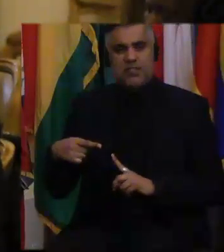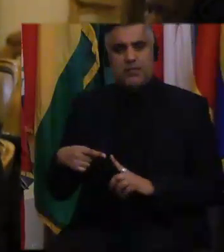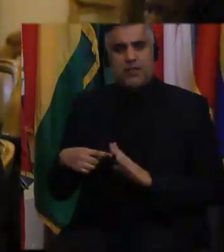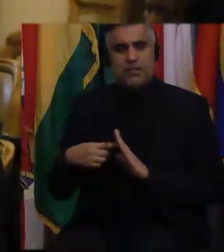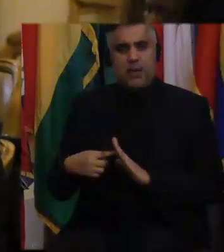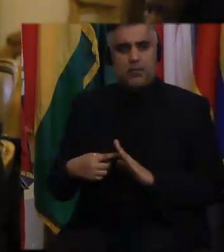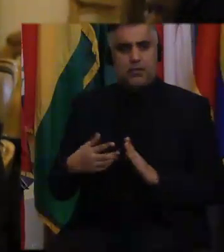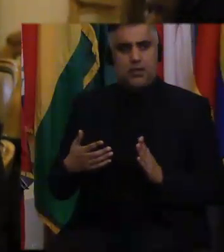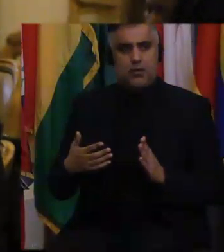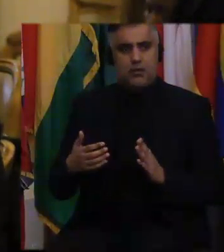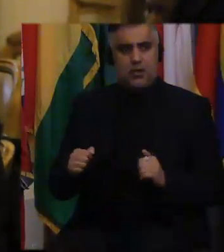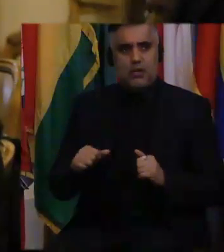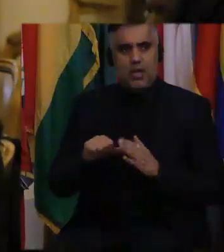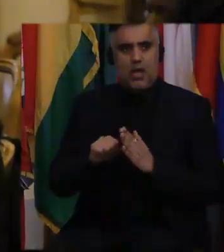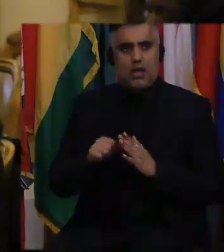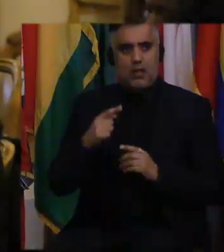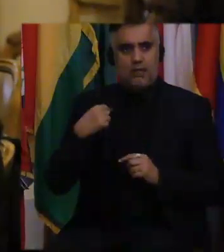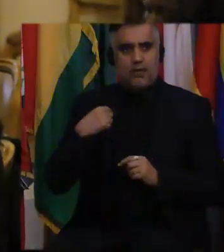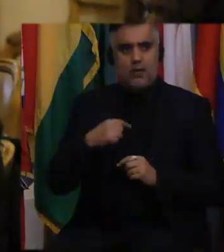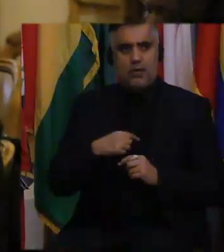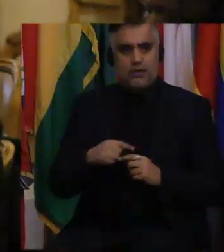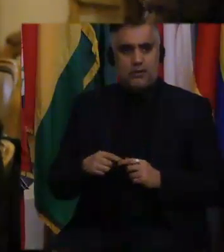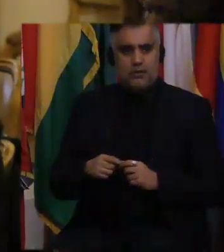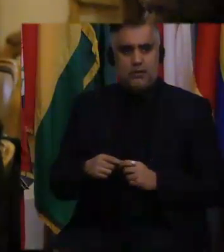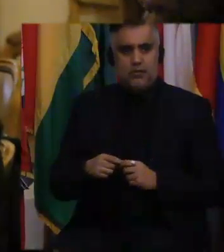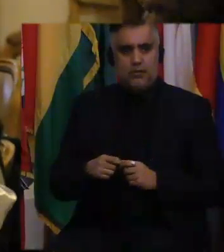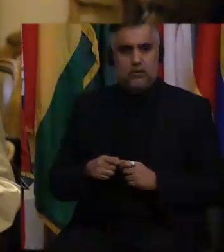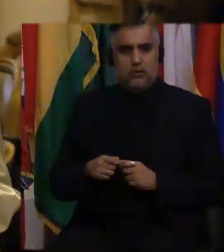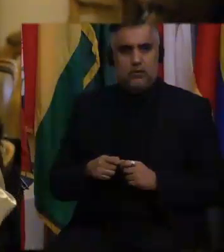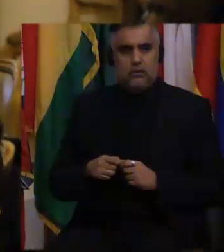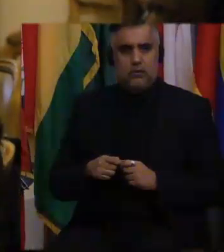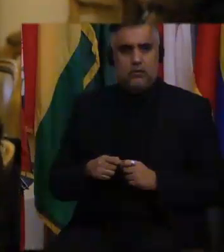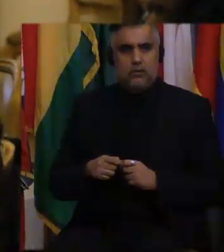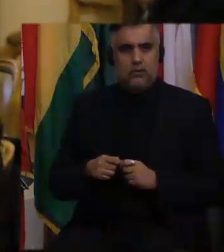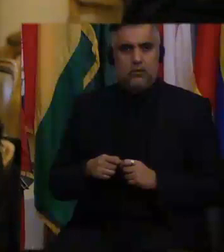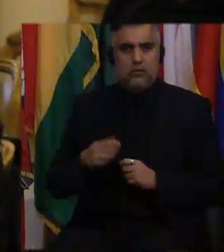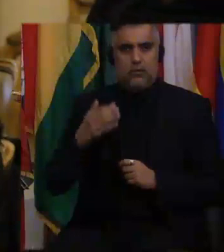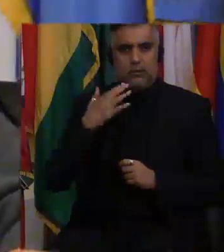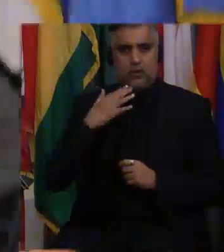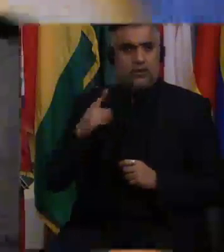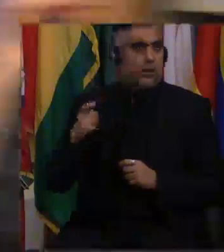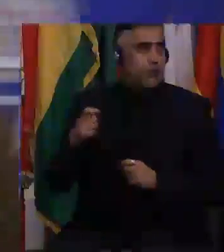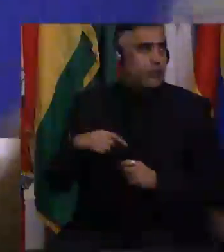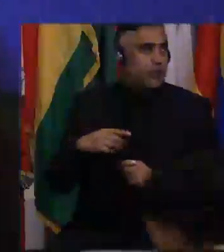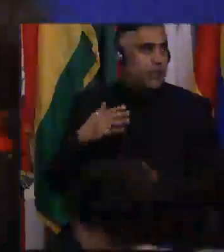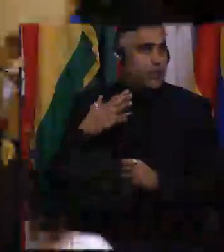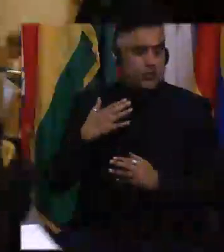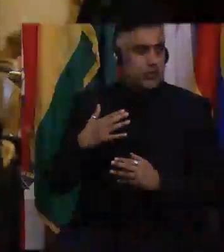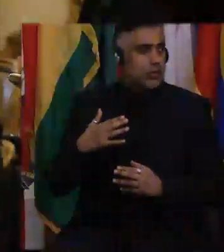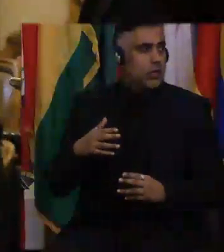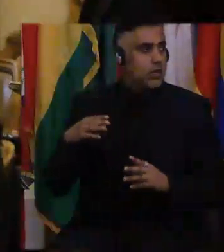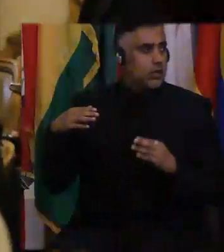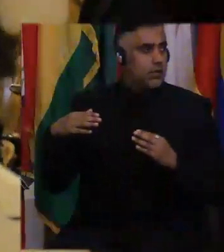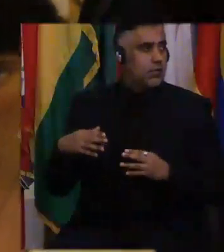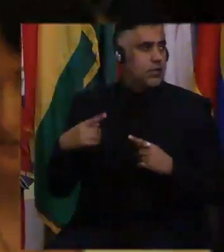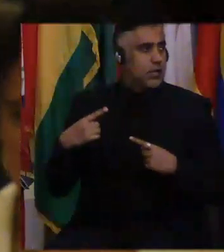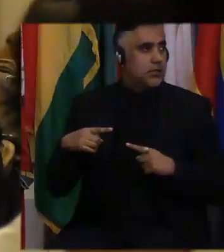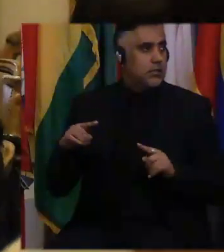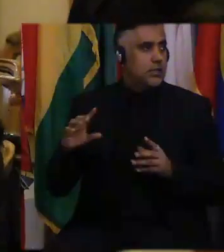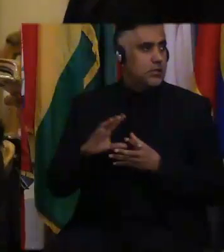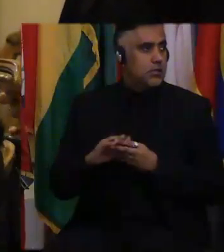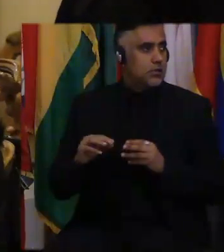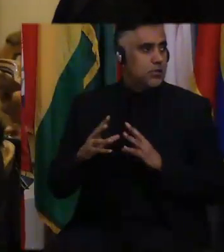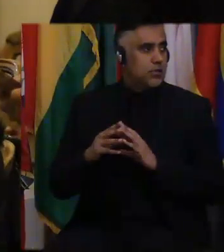examples of that you can highlight for us? Thank you. Thanks for that question. I really appreciate, in particular, the focus on success